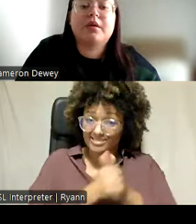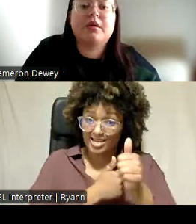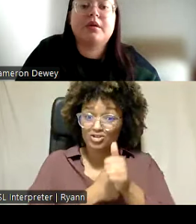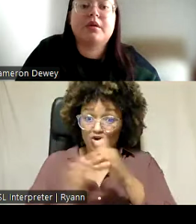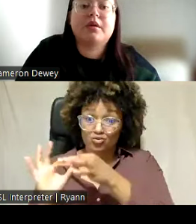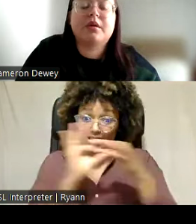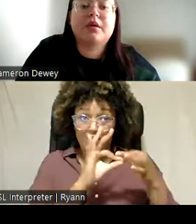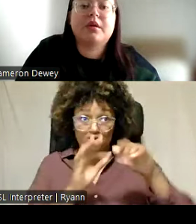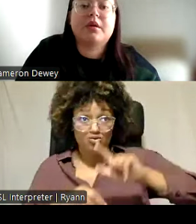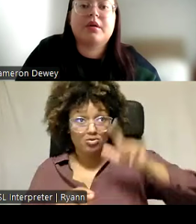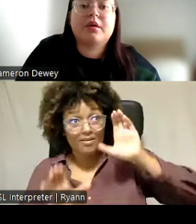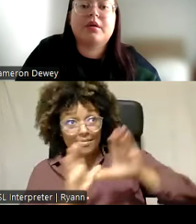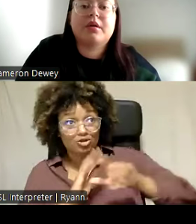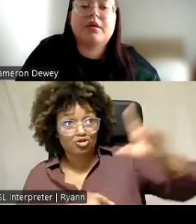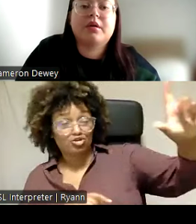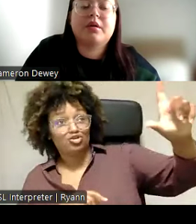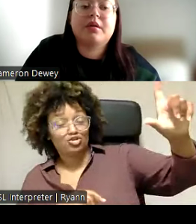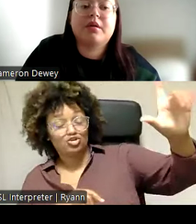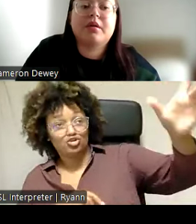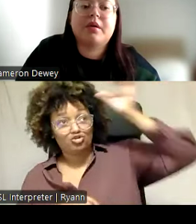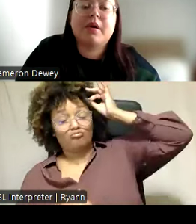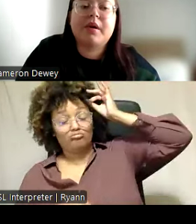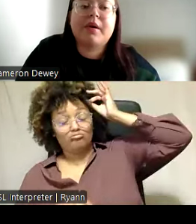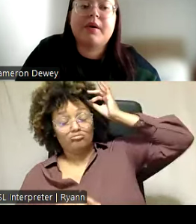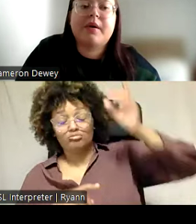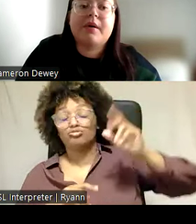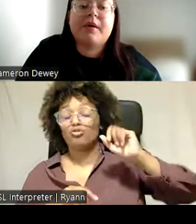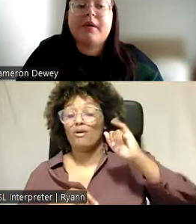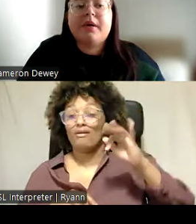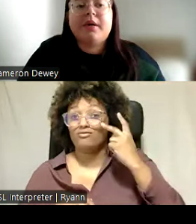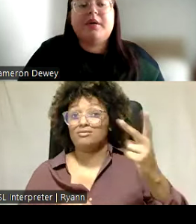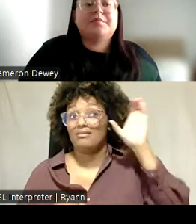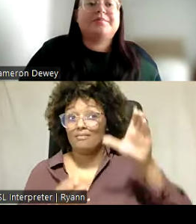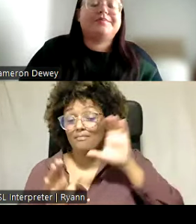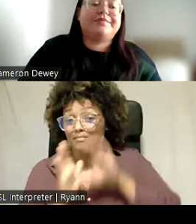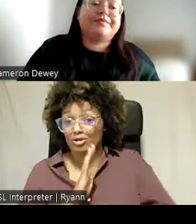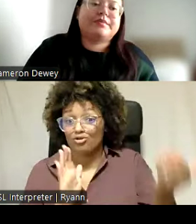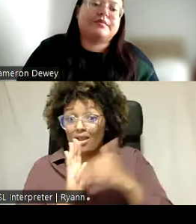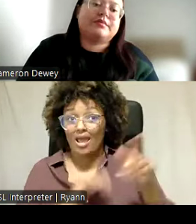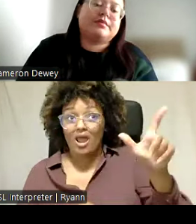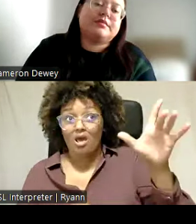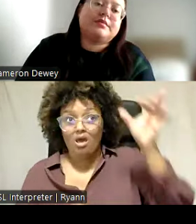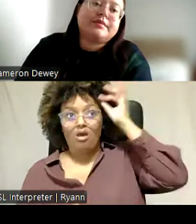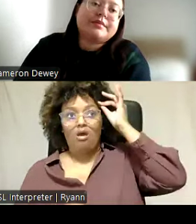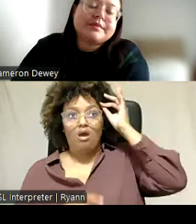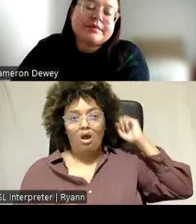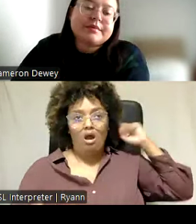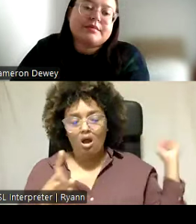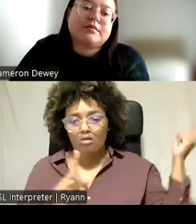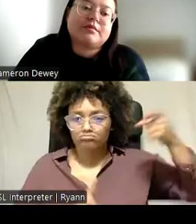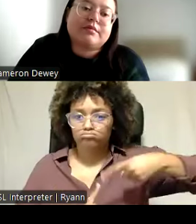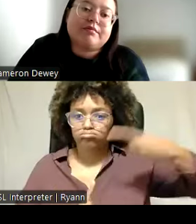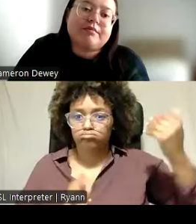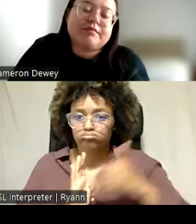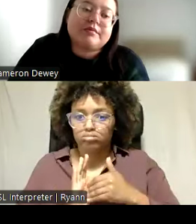though you are about to experience some sort of danger, right? For survivors, what we might encounter is that they may be able to